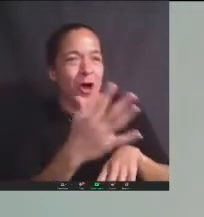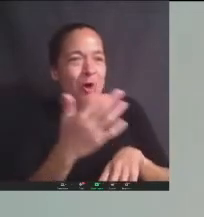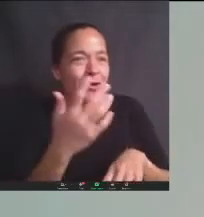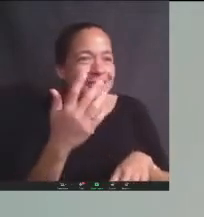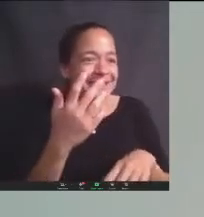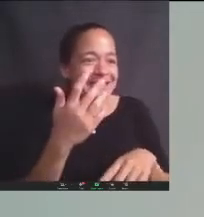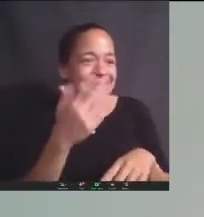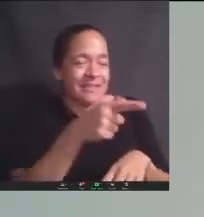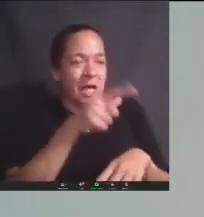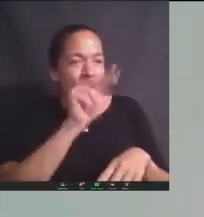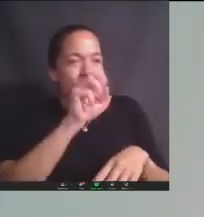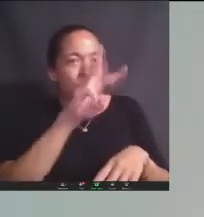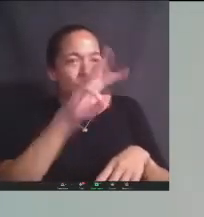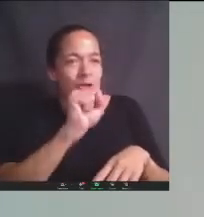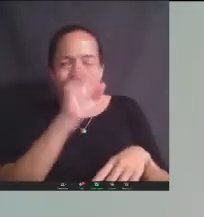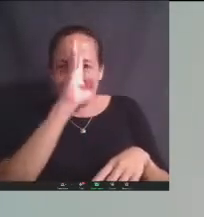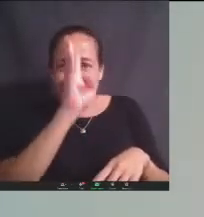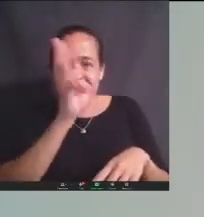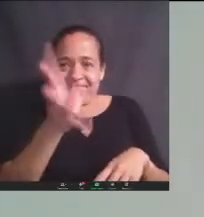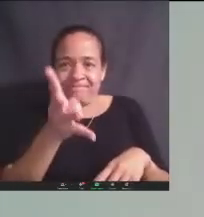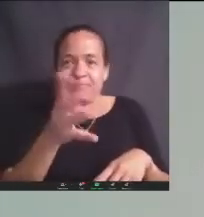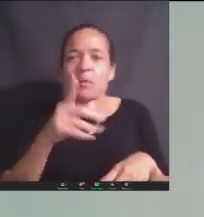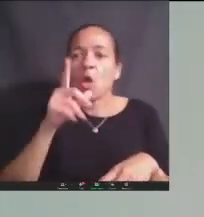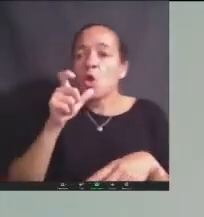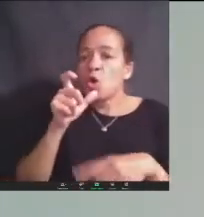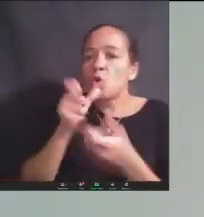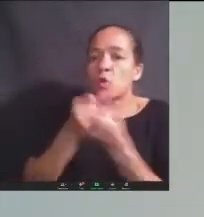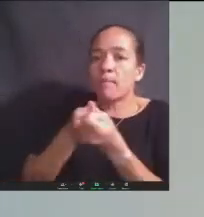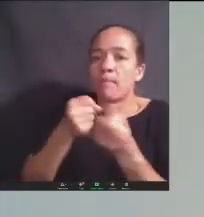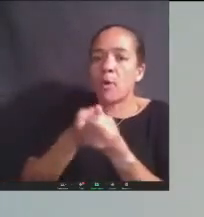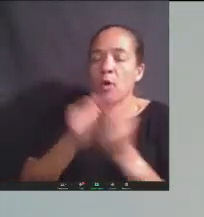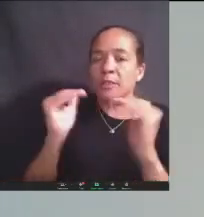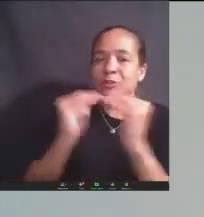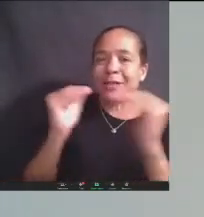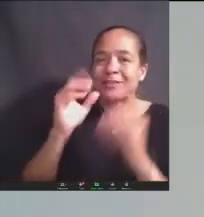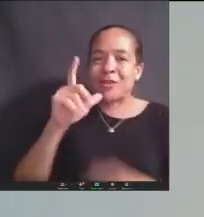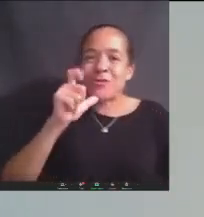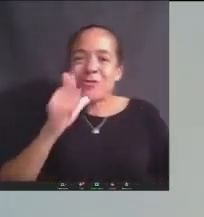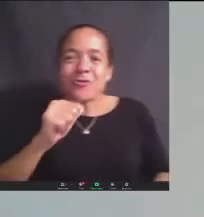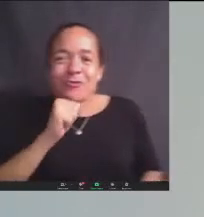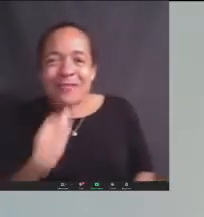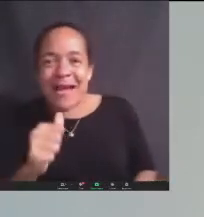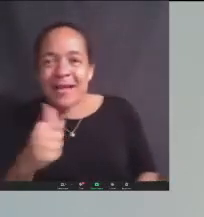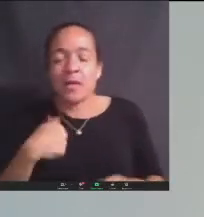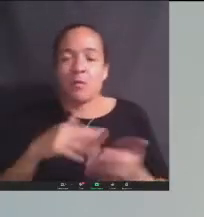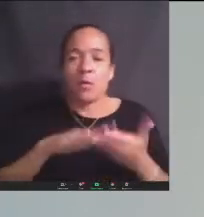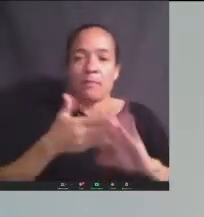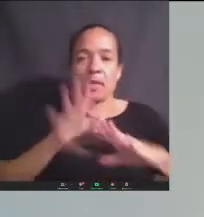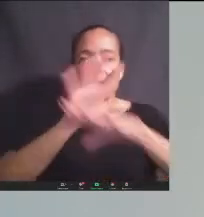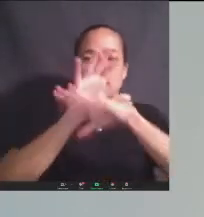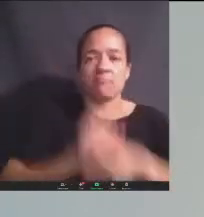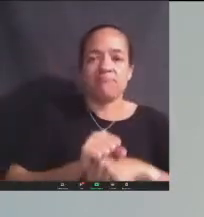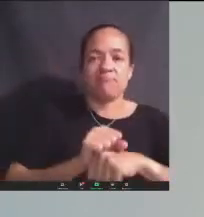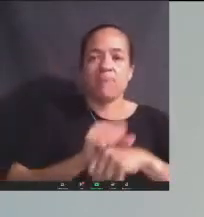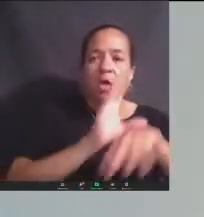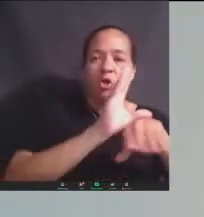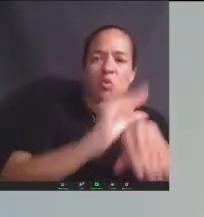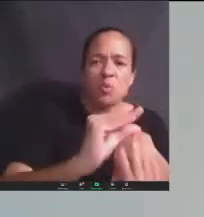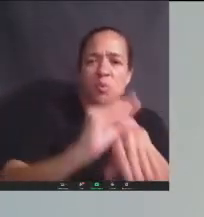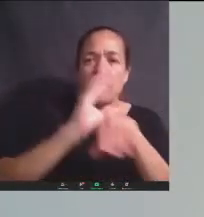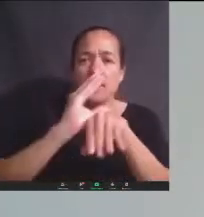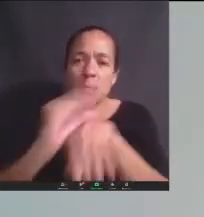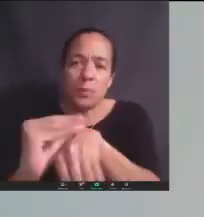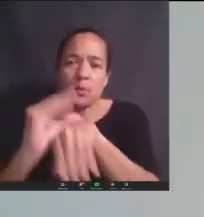actually on the side of justice and who is not. Like we've gotten too used to denigrating. We've made such a habit of